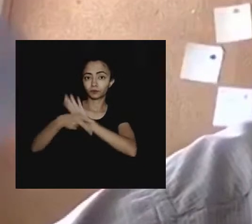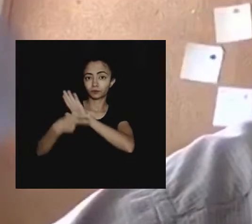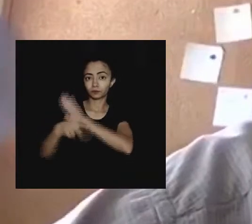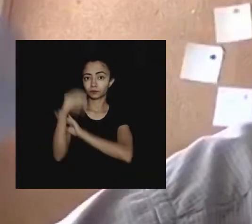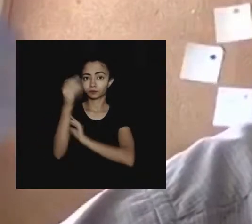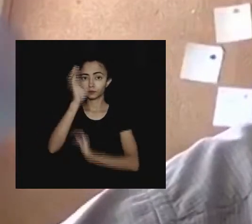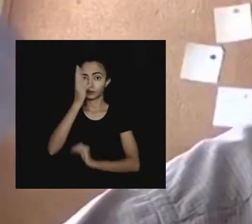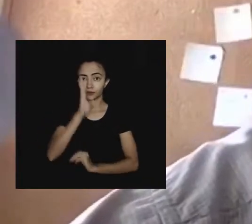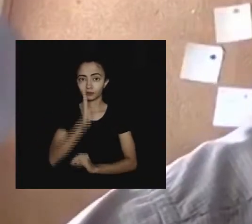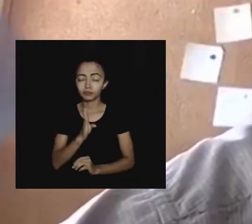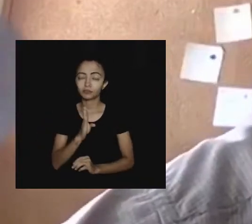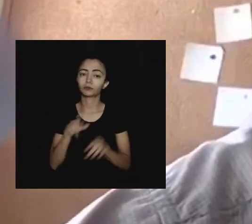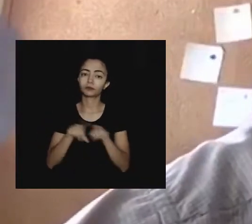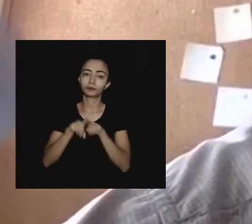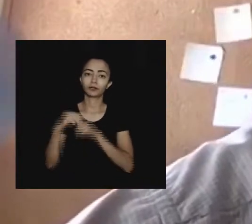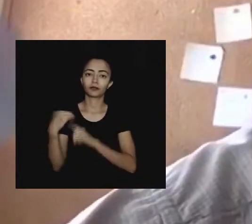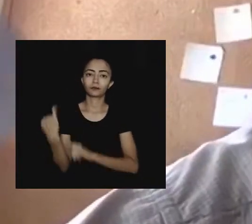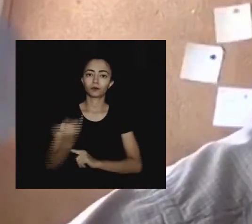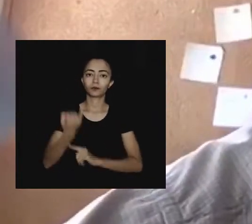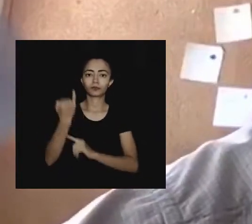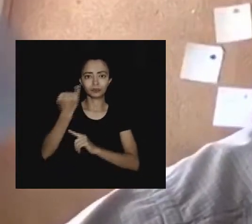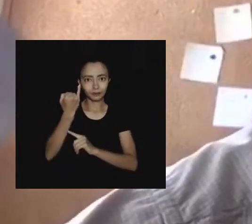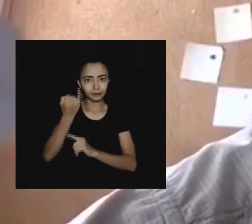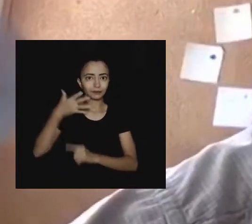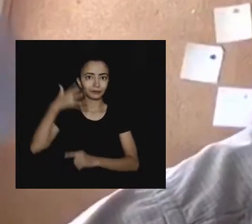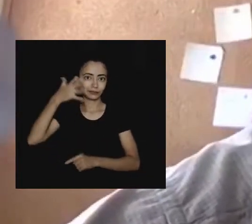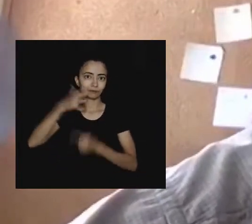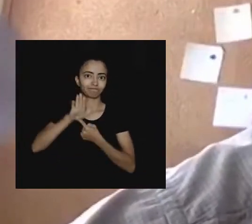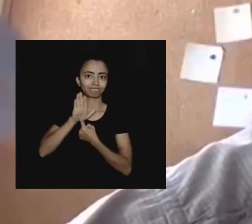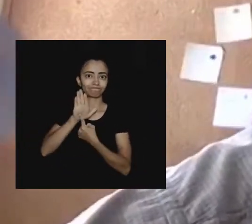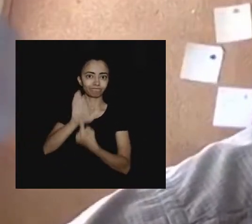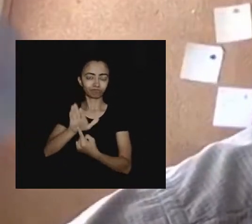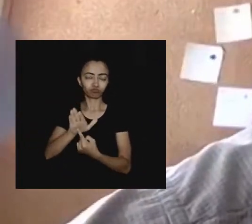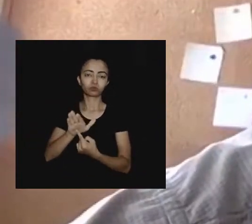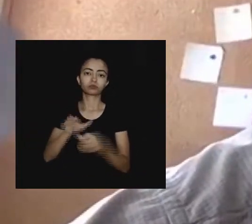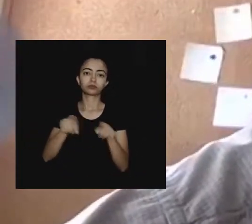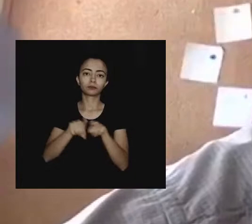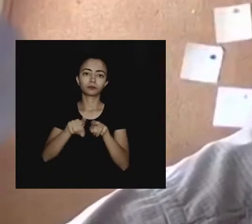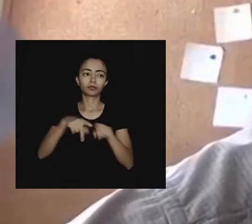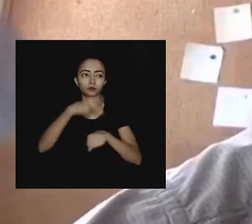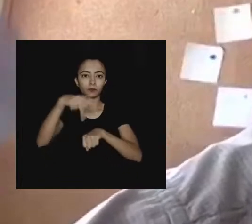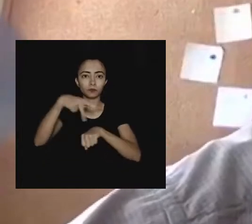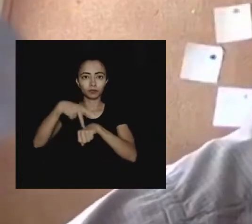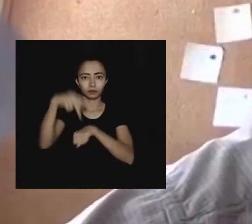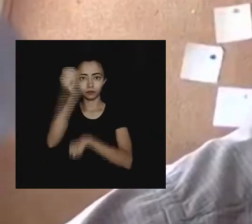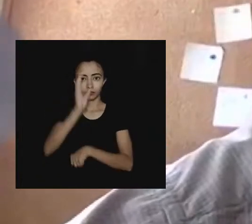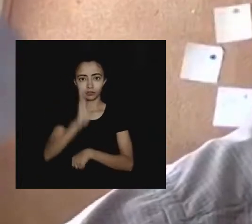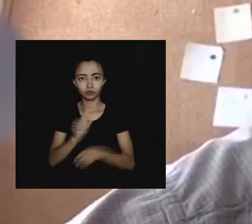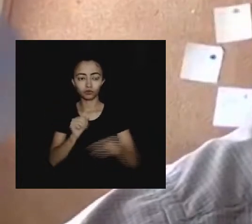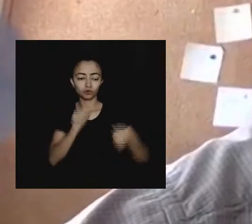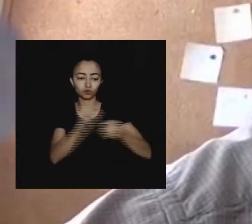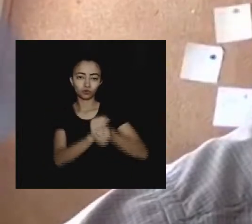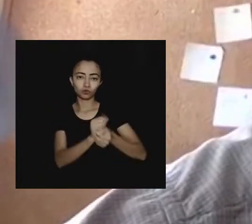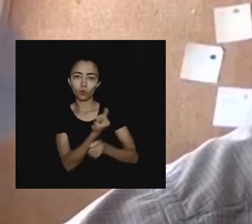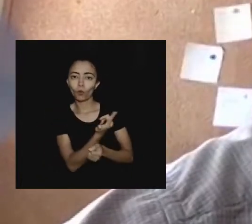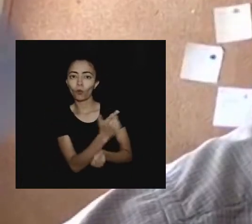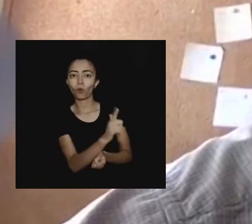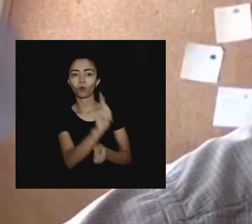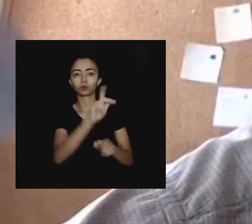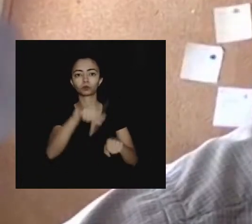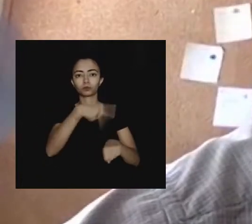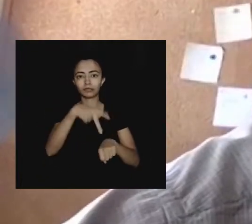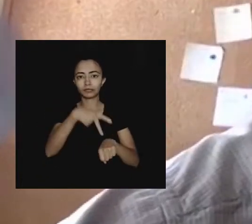the actions that we've run here in the country together with